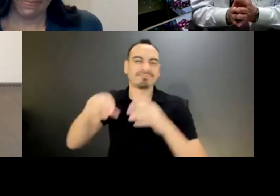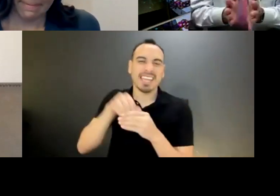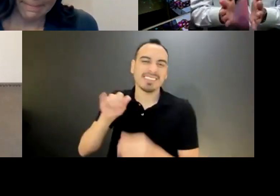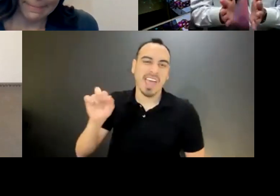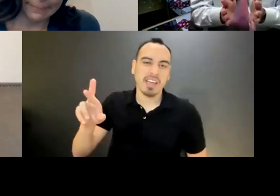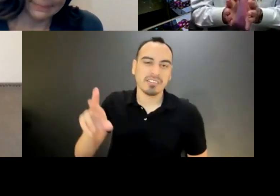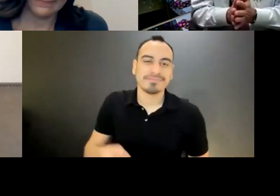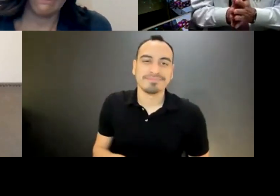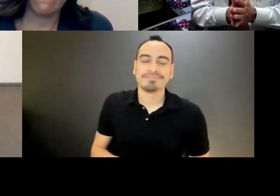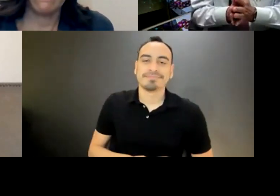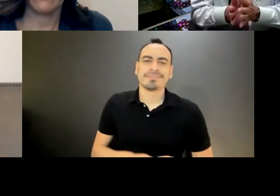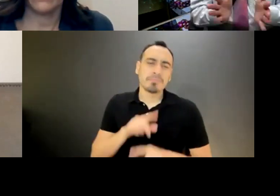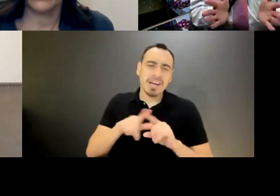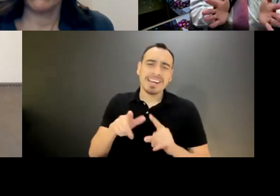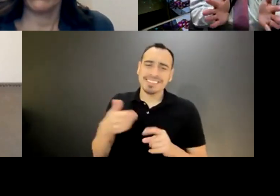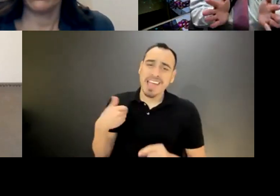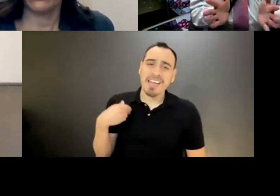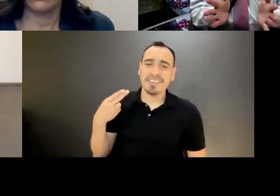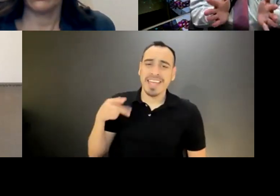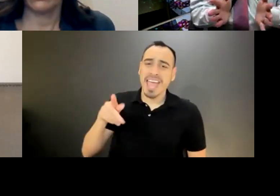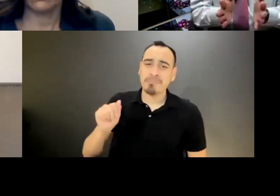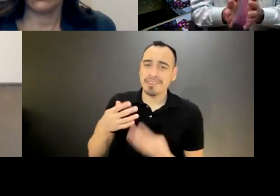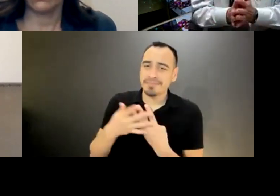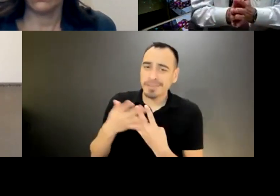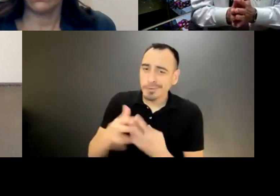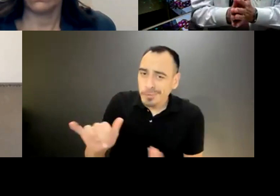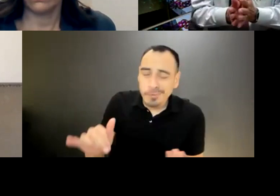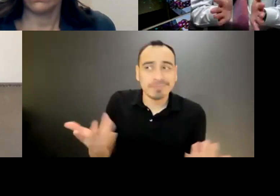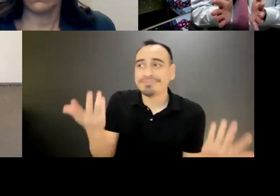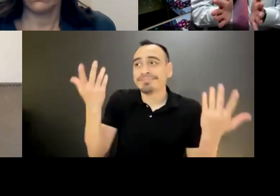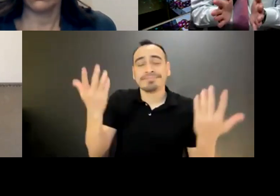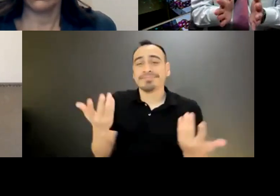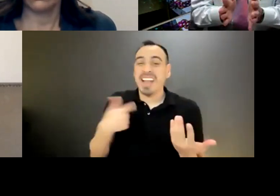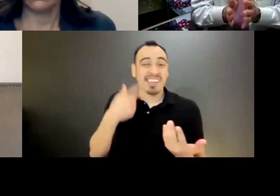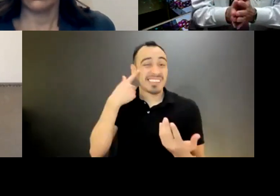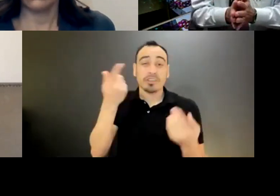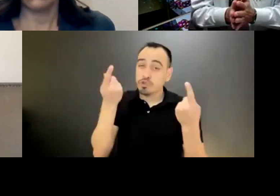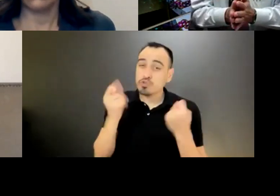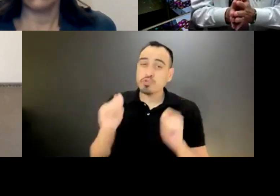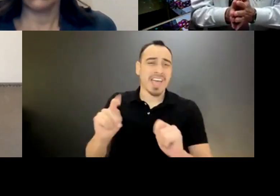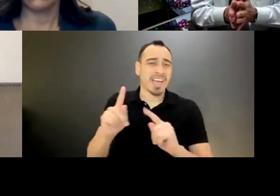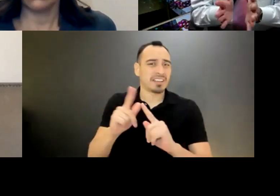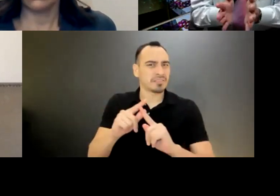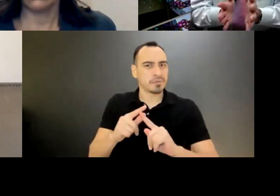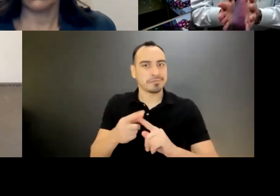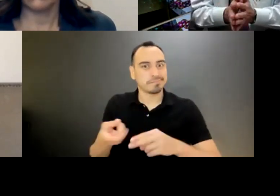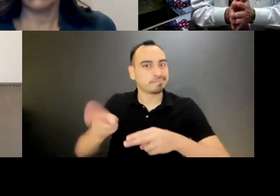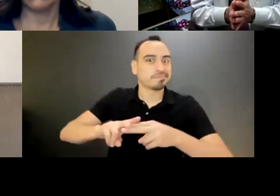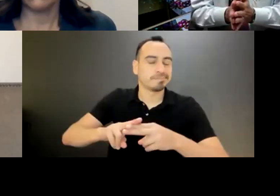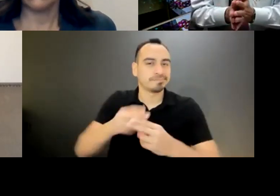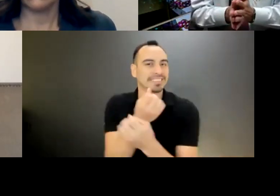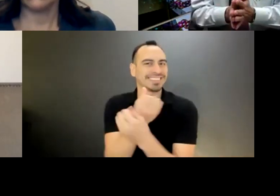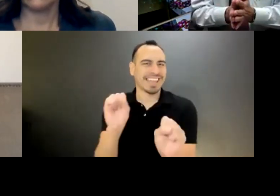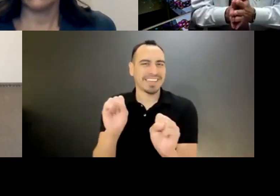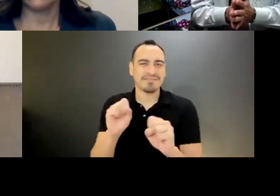HEPA filters in place. So I think they've done the best they can do to make it as safe as possible. It's not going to